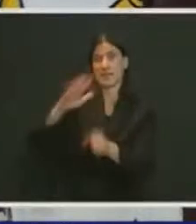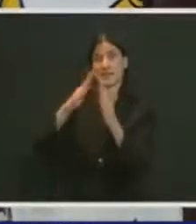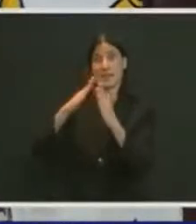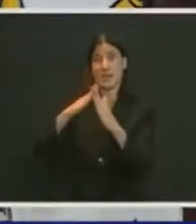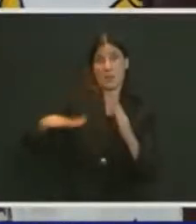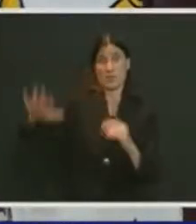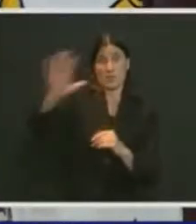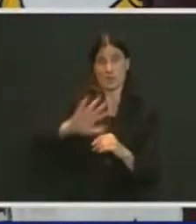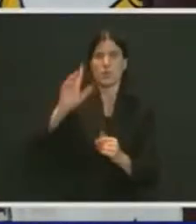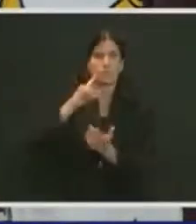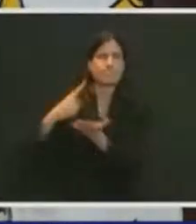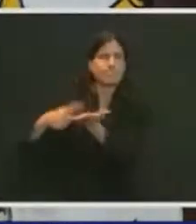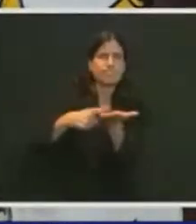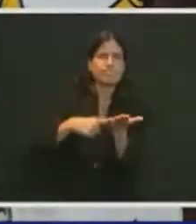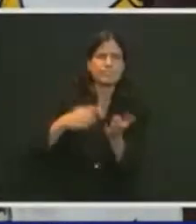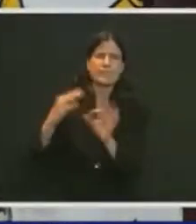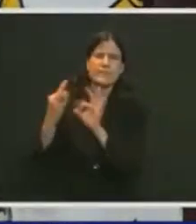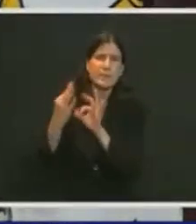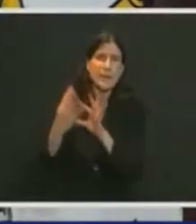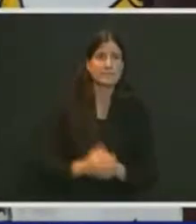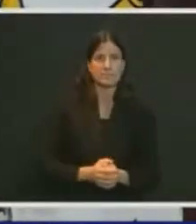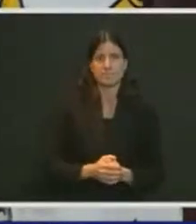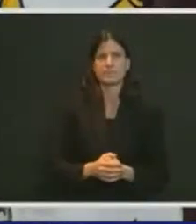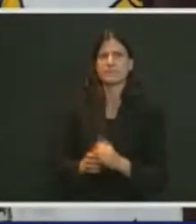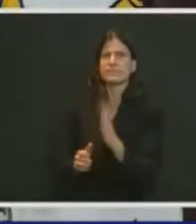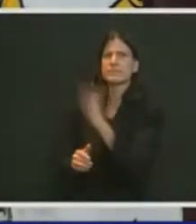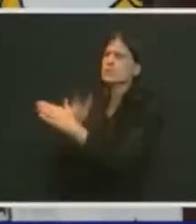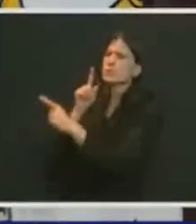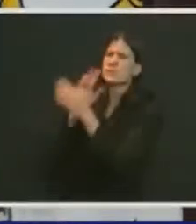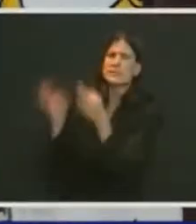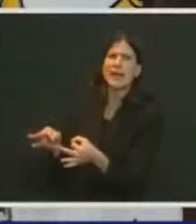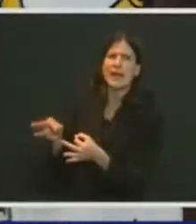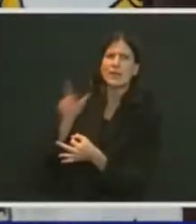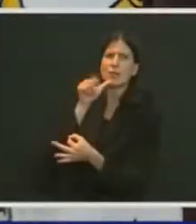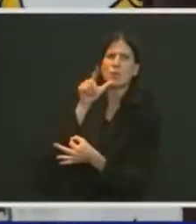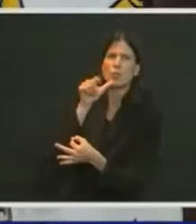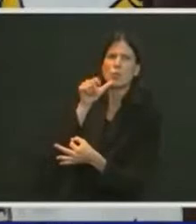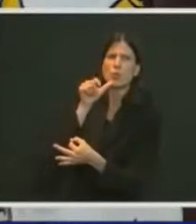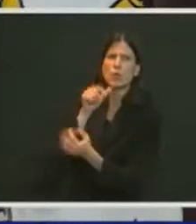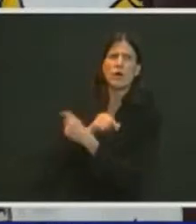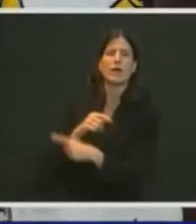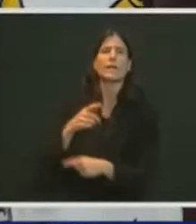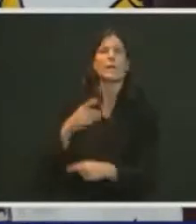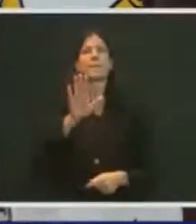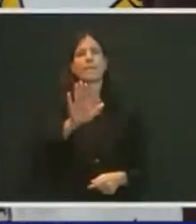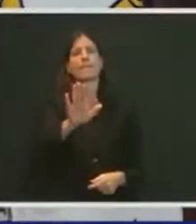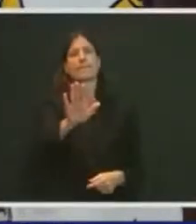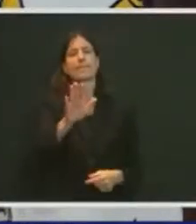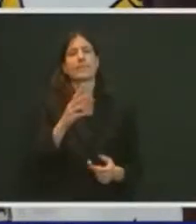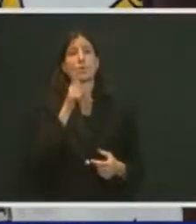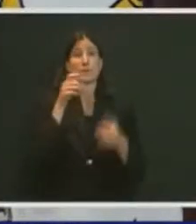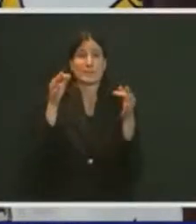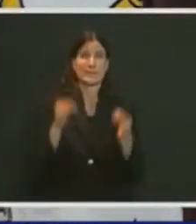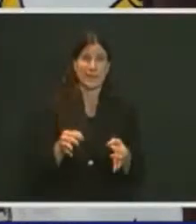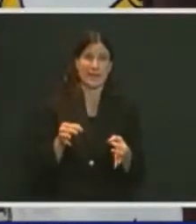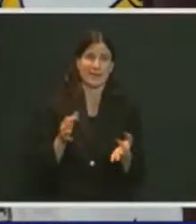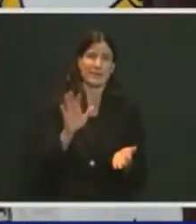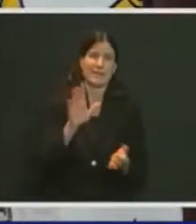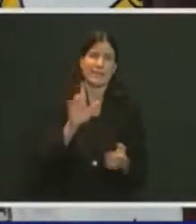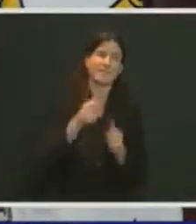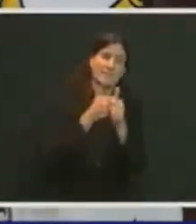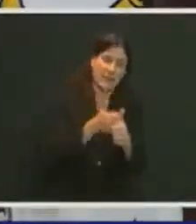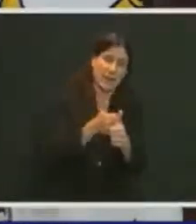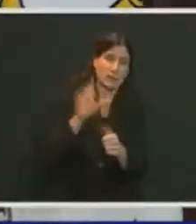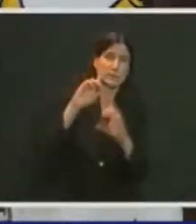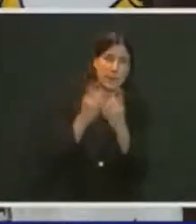and I can act on that. Is Rhode calling the shots, or is it the Department of Health? They follow the guidance of the Department of Health. Doctor, good